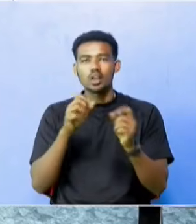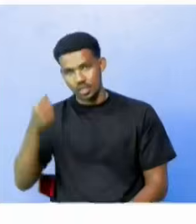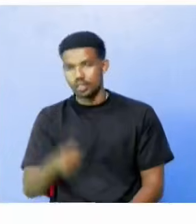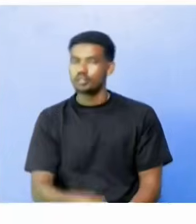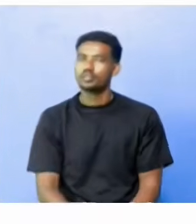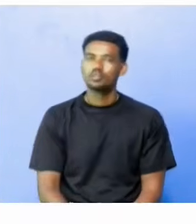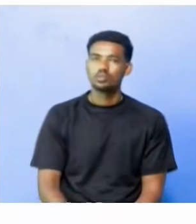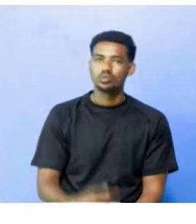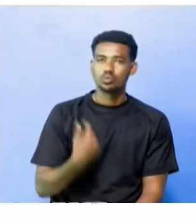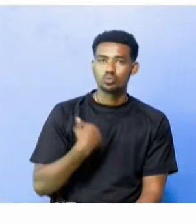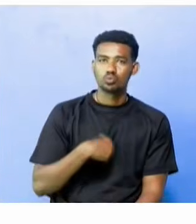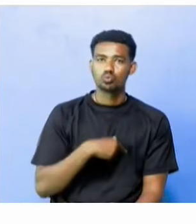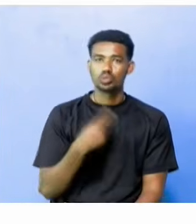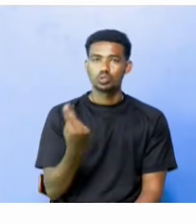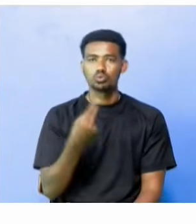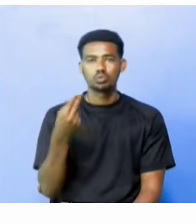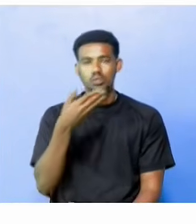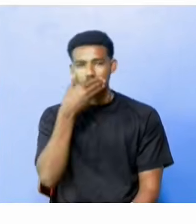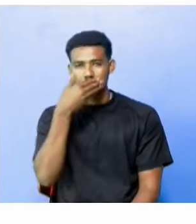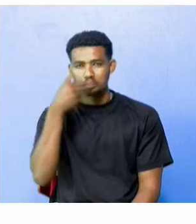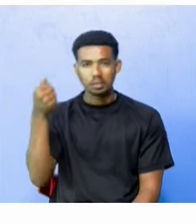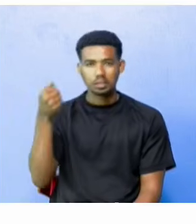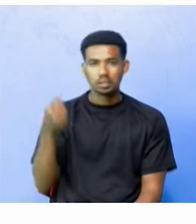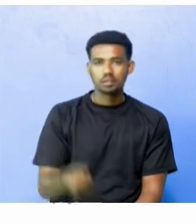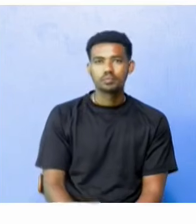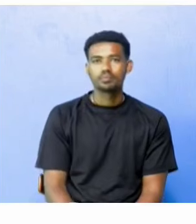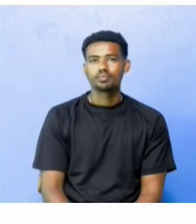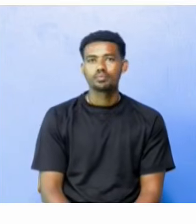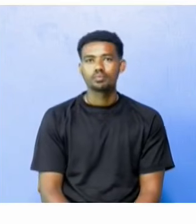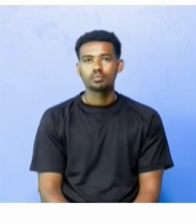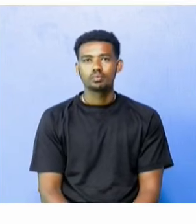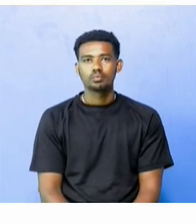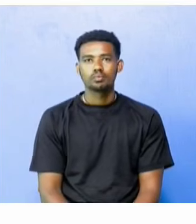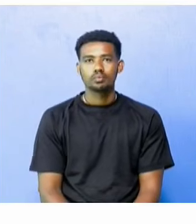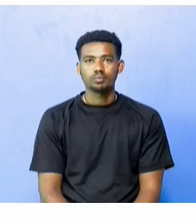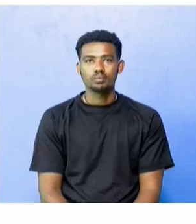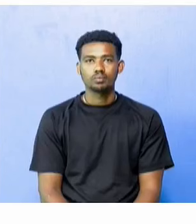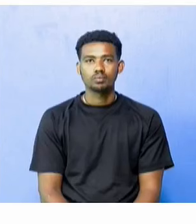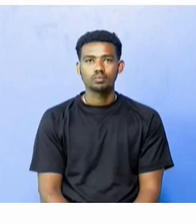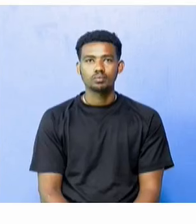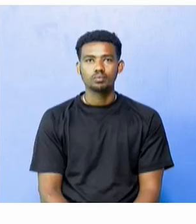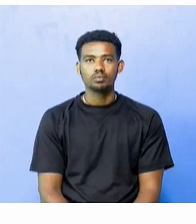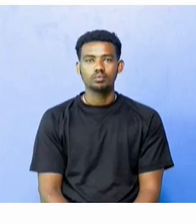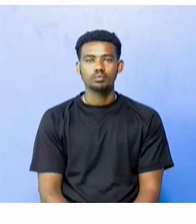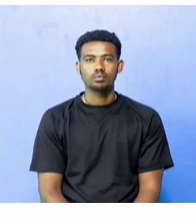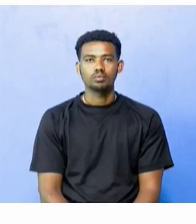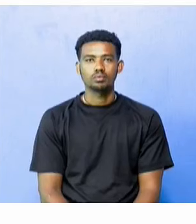this. Well or good, we say better.